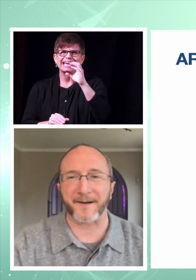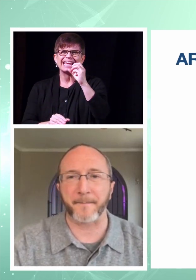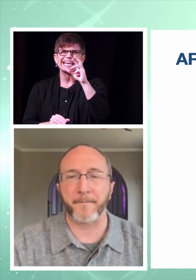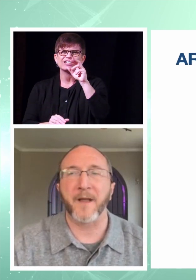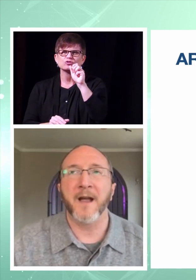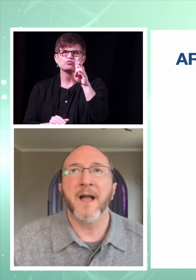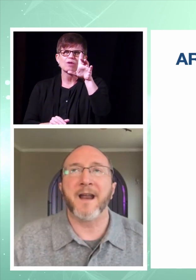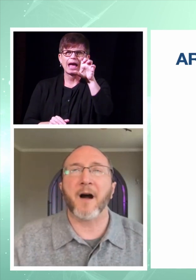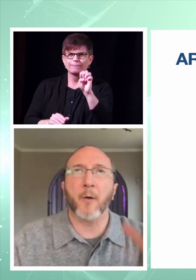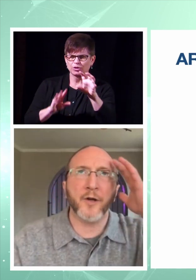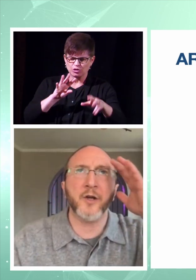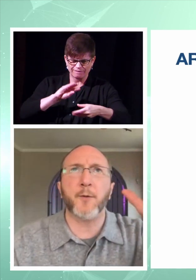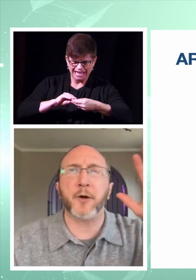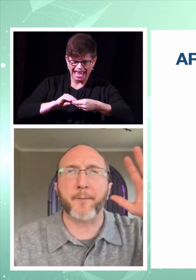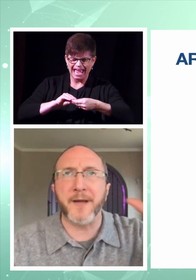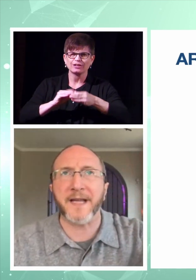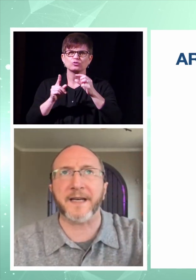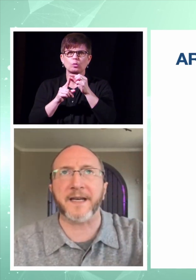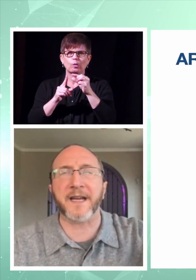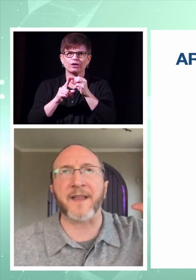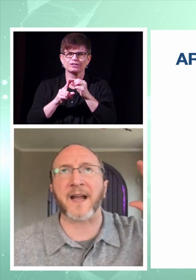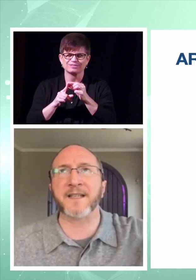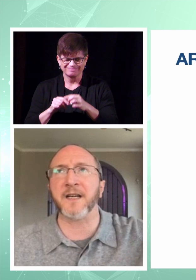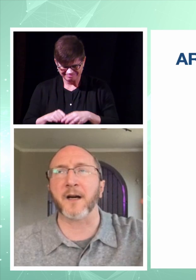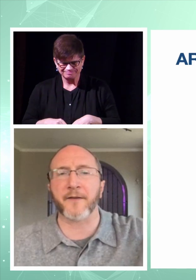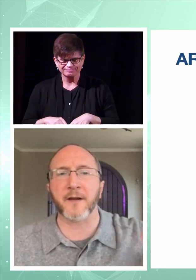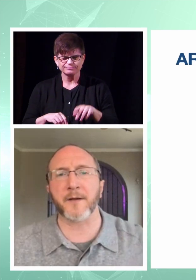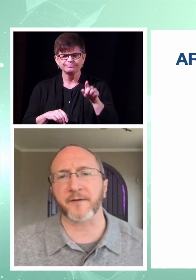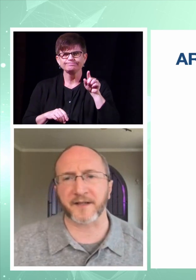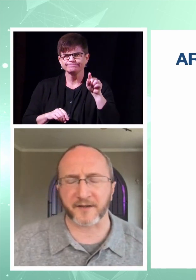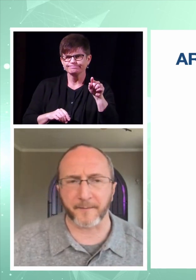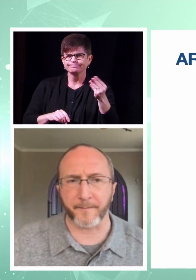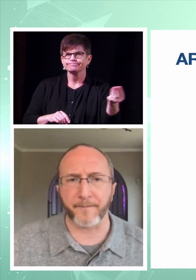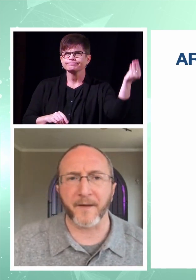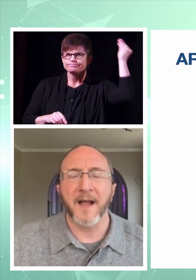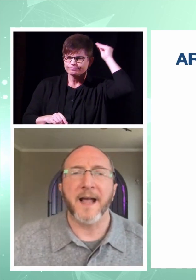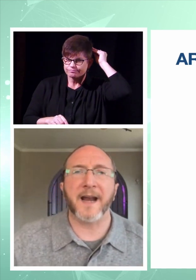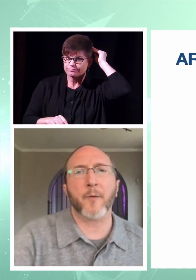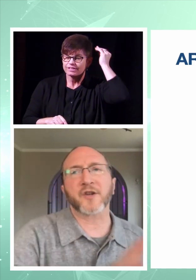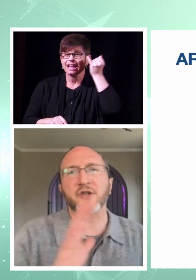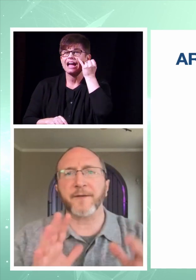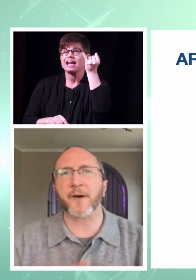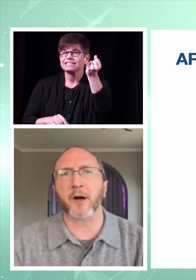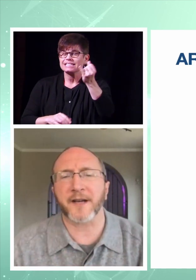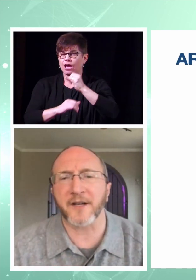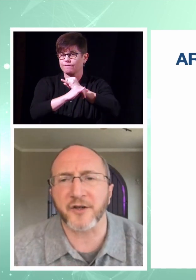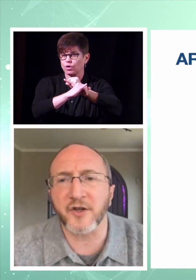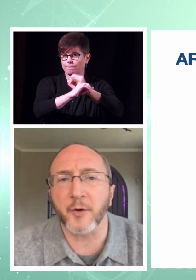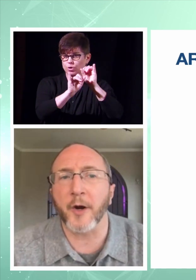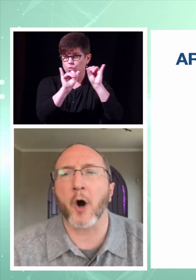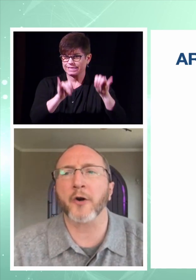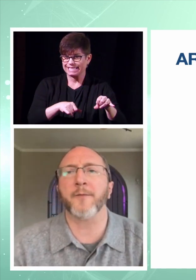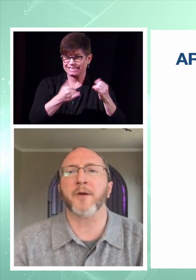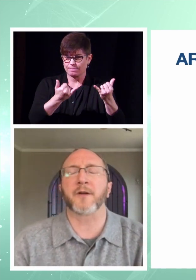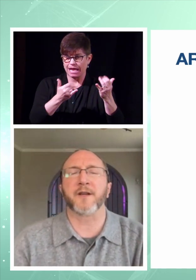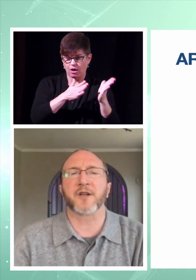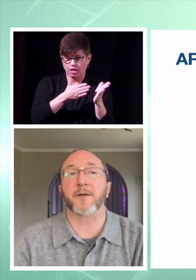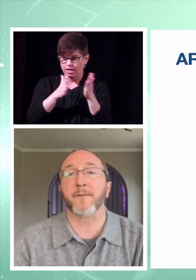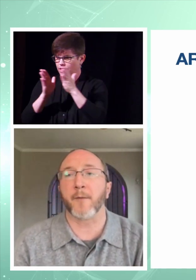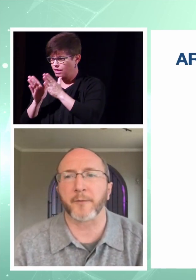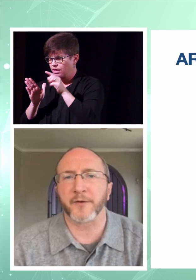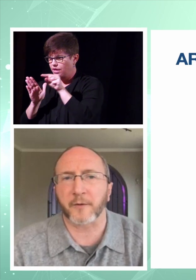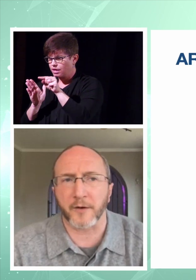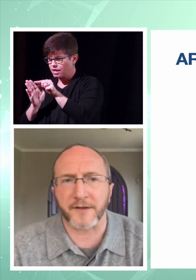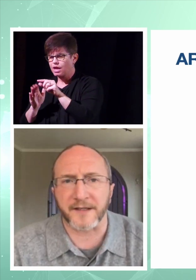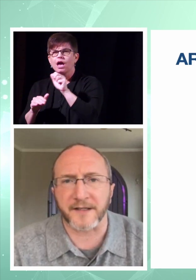there. Now, I want you to put a pin in the idea of the immune system. And I want to shift our attention to an autoimmune